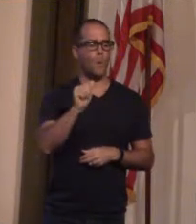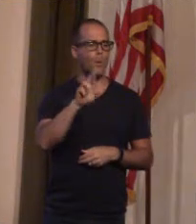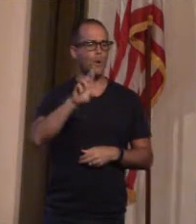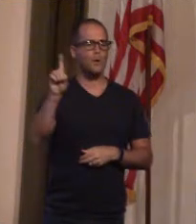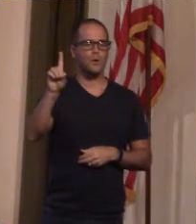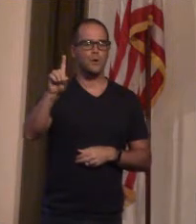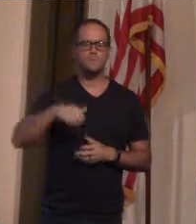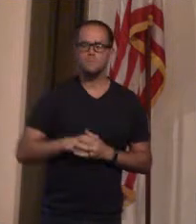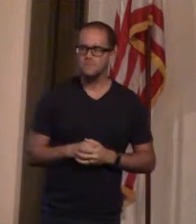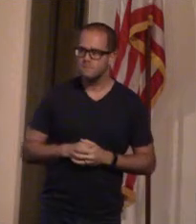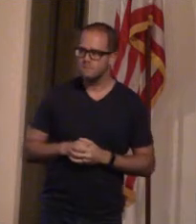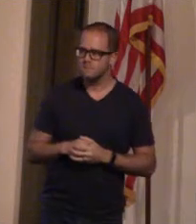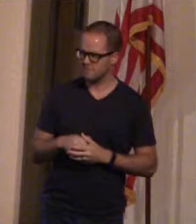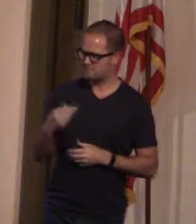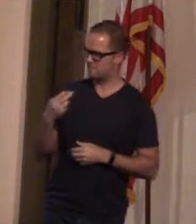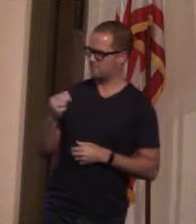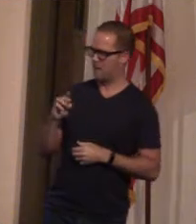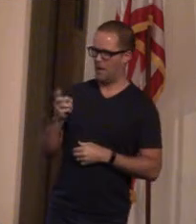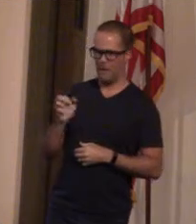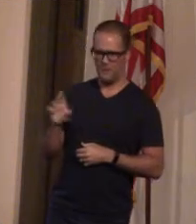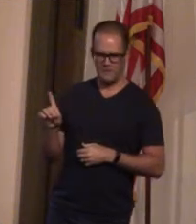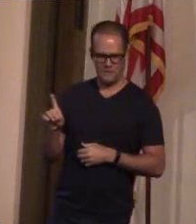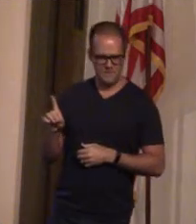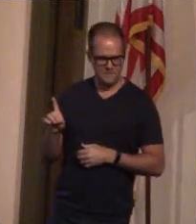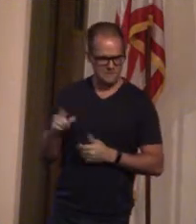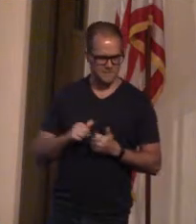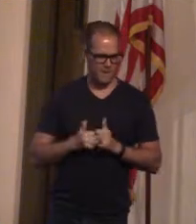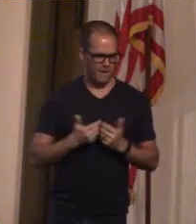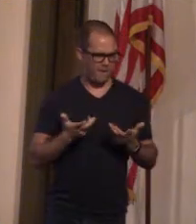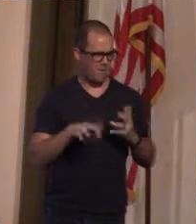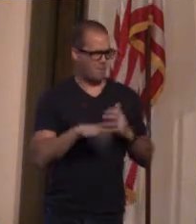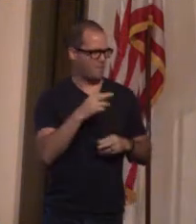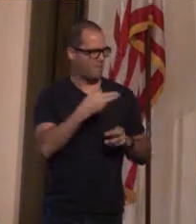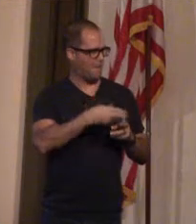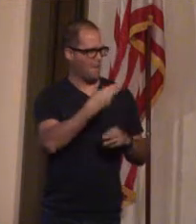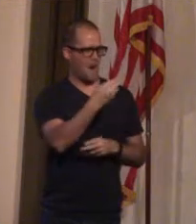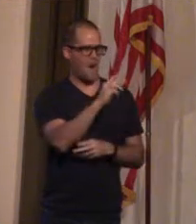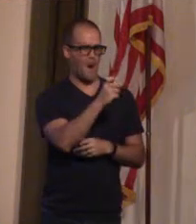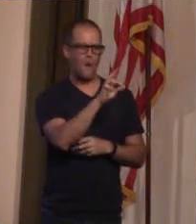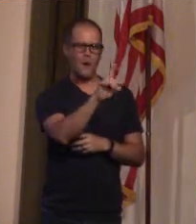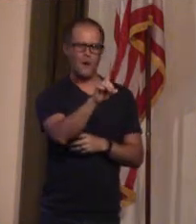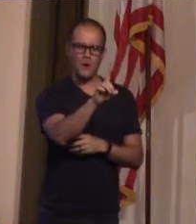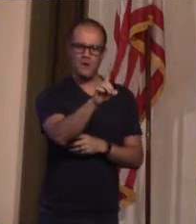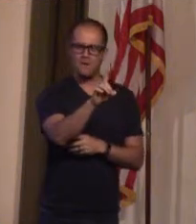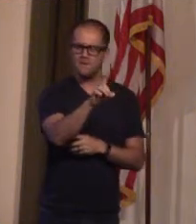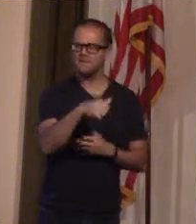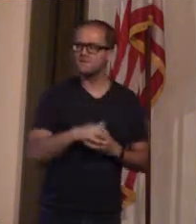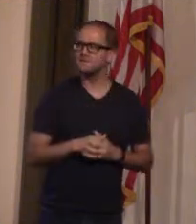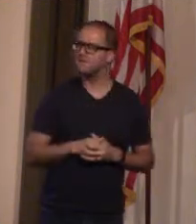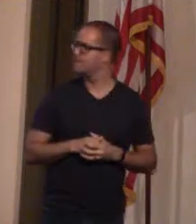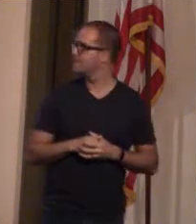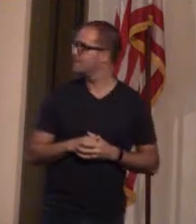Forrest says, well, I didn't have to think very hard about that because that's easy. God's first name is Howard.